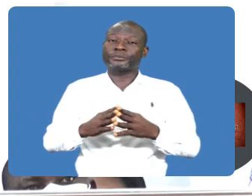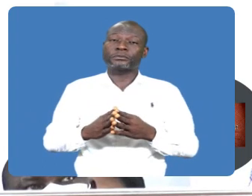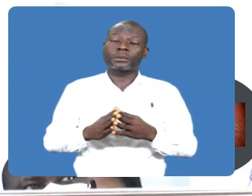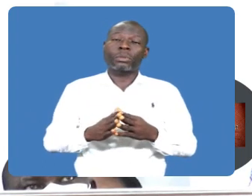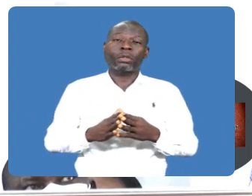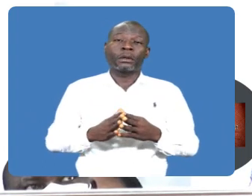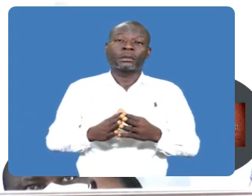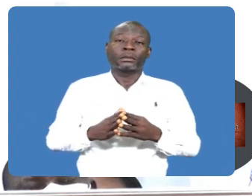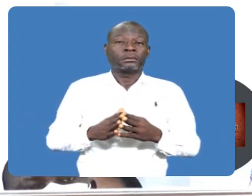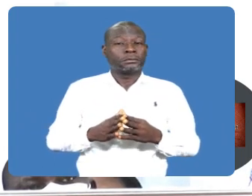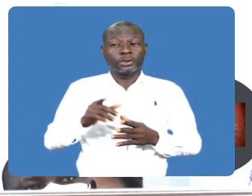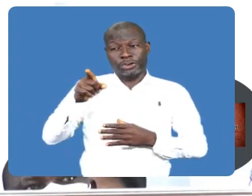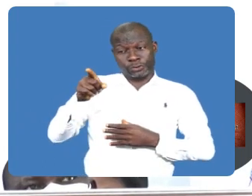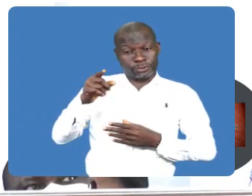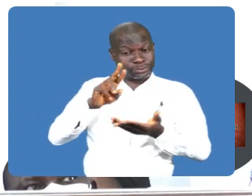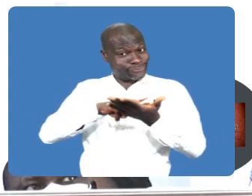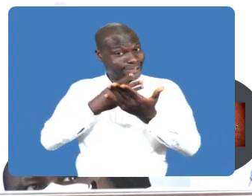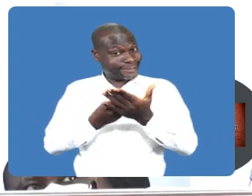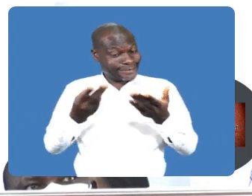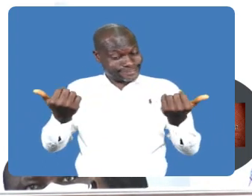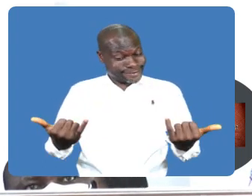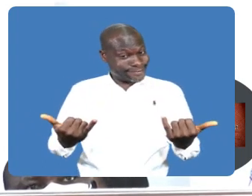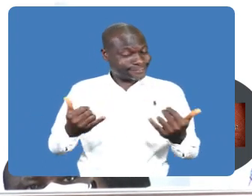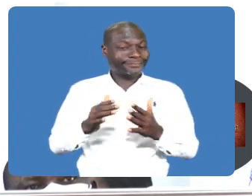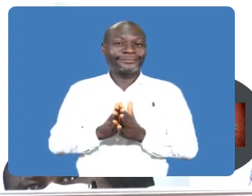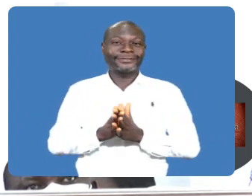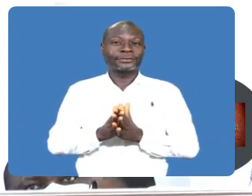Today, as you have witnessed,